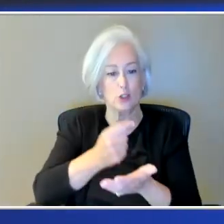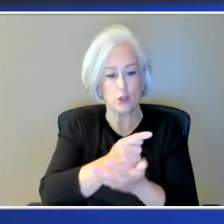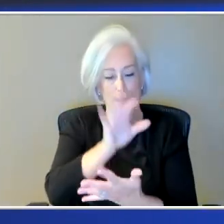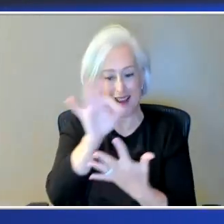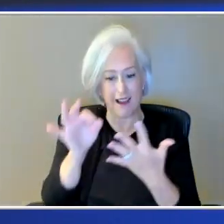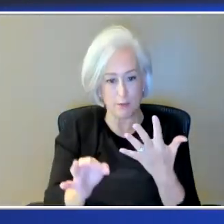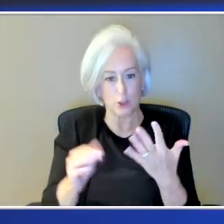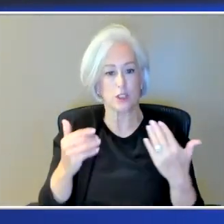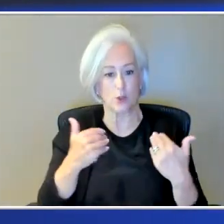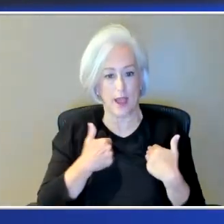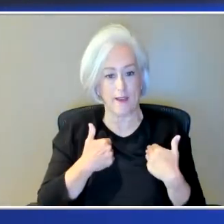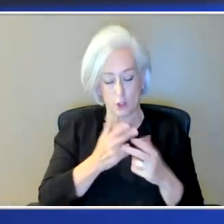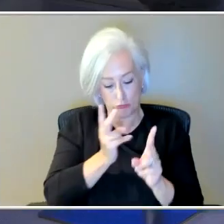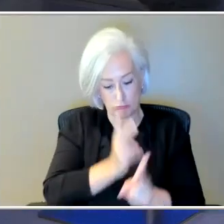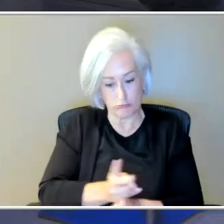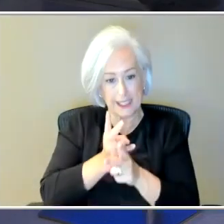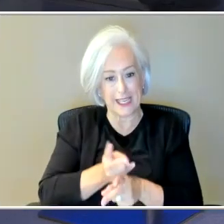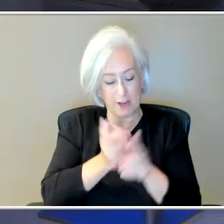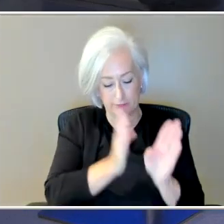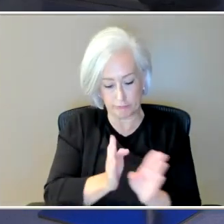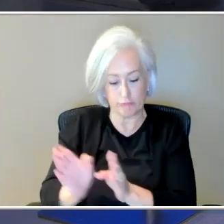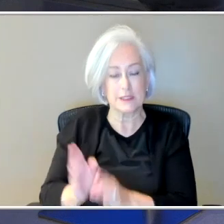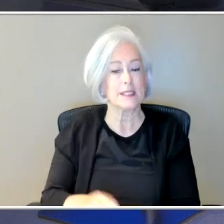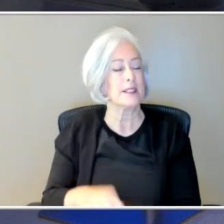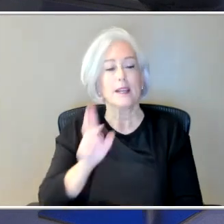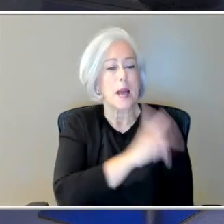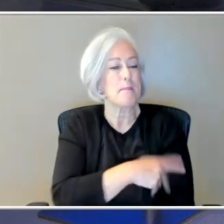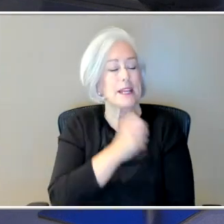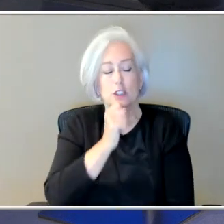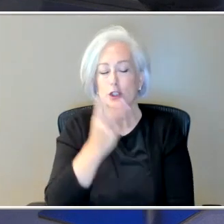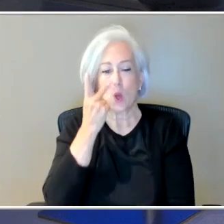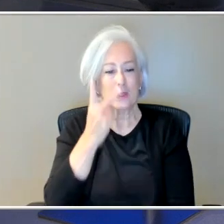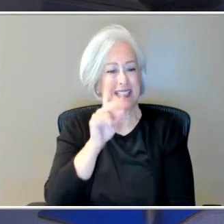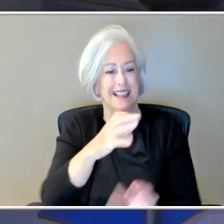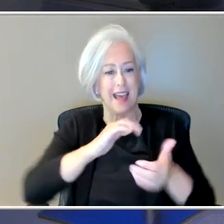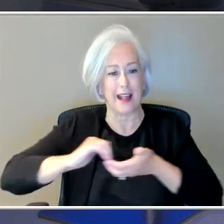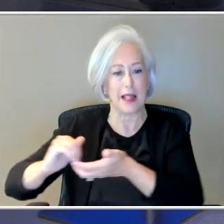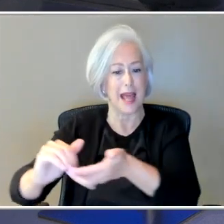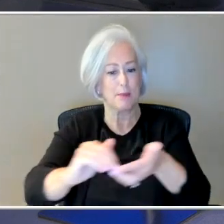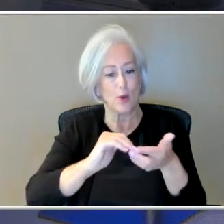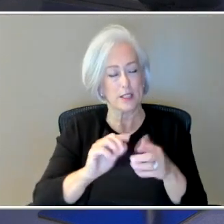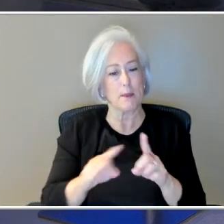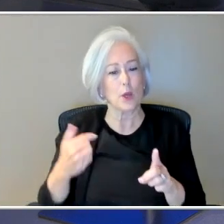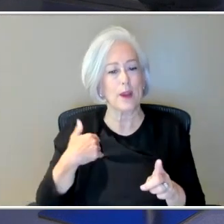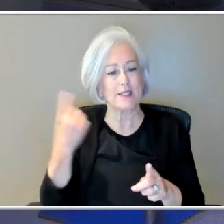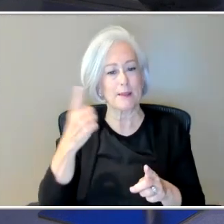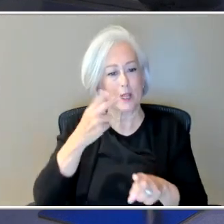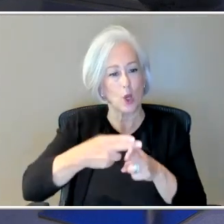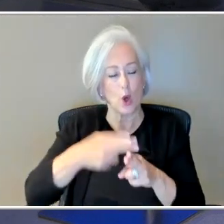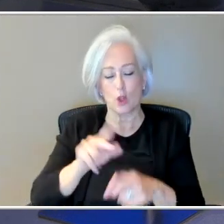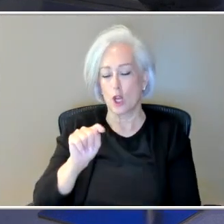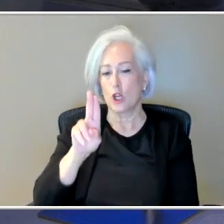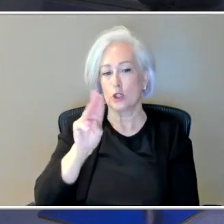care appropriately. And patients don't get to see this behind the scenes collaboration, but there's something called the tumor board where doctors